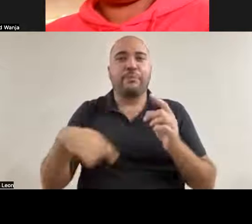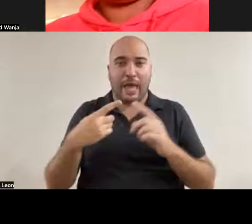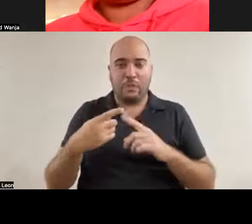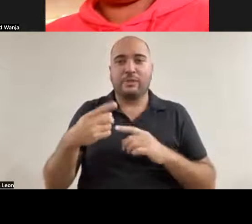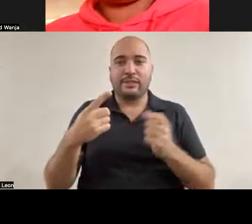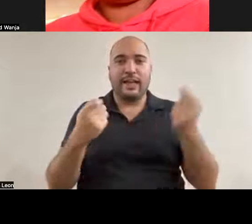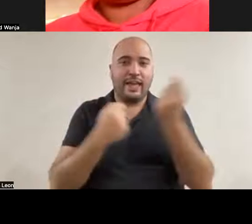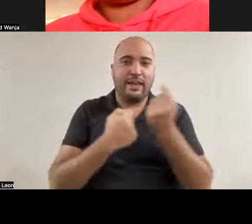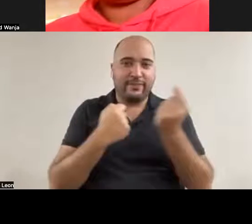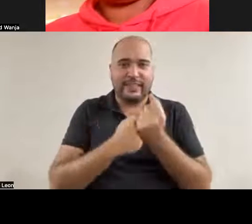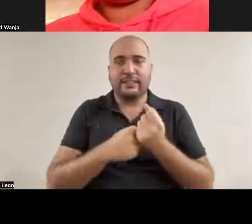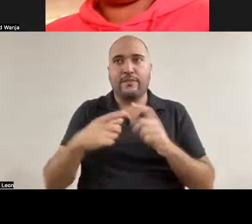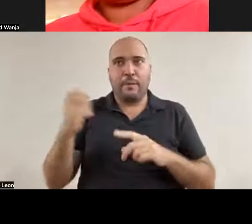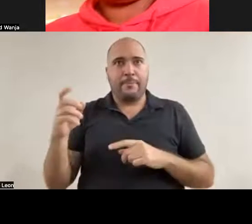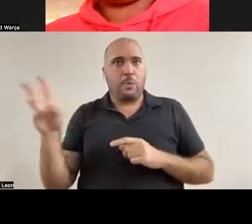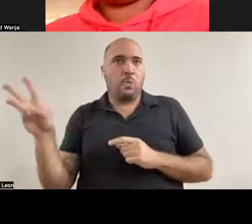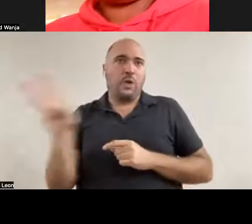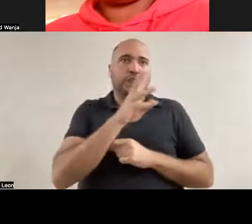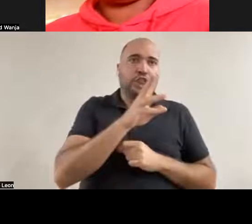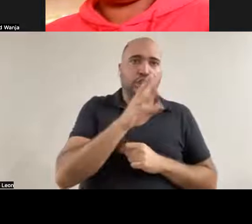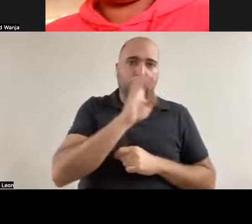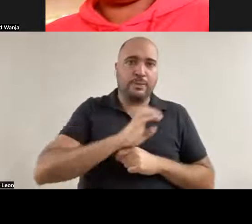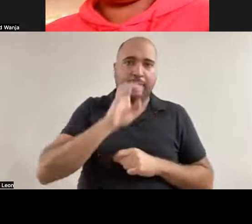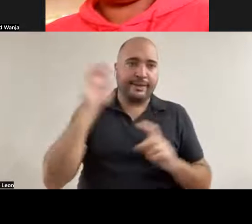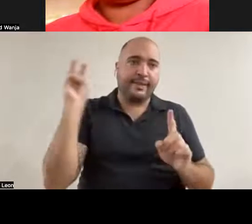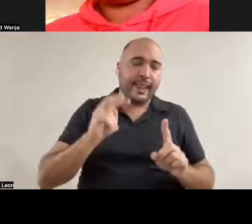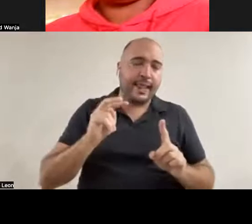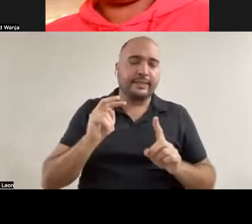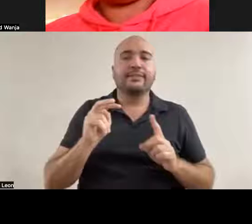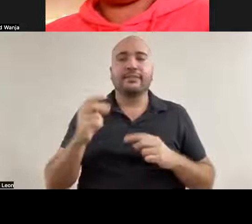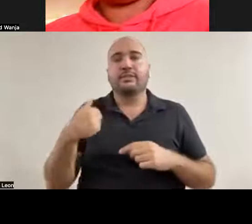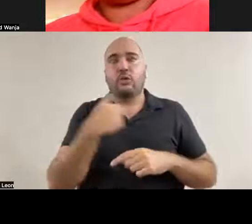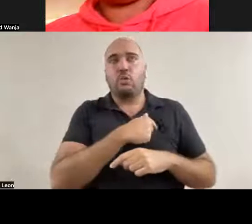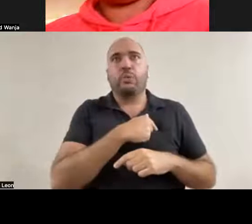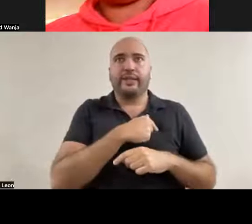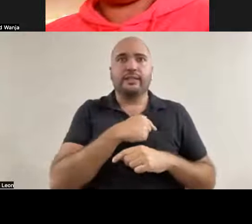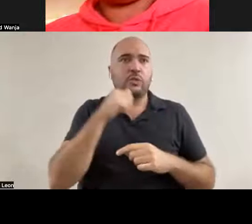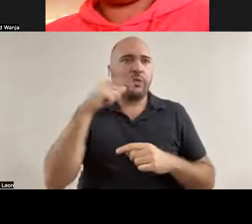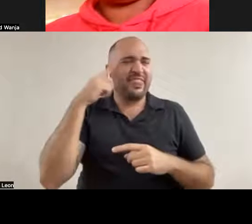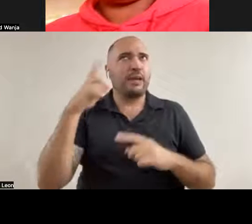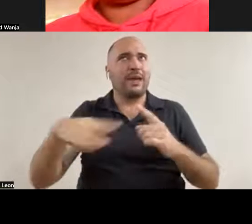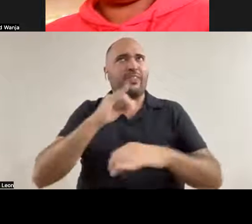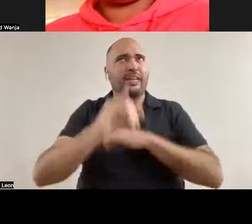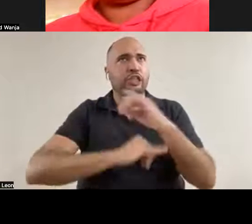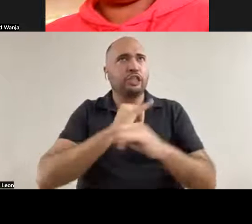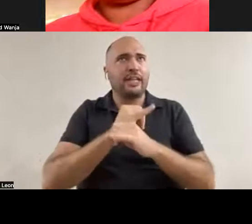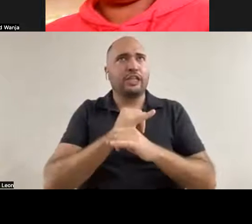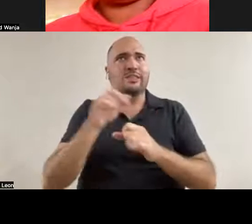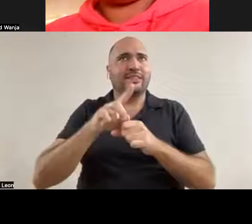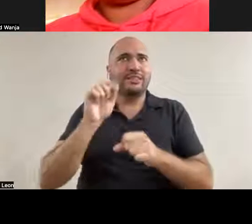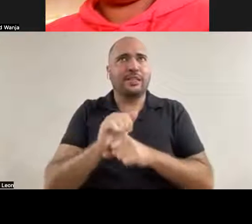a Western lens, and we don't think about international